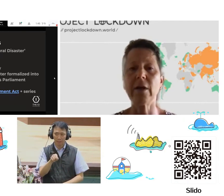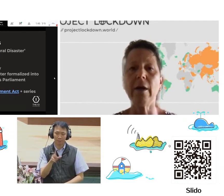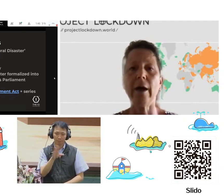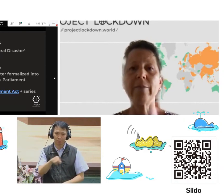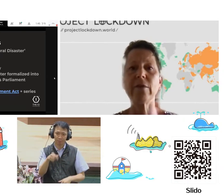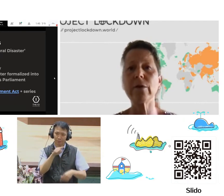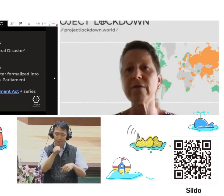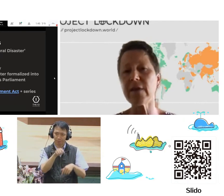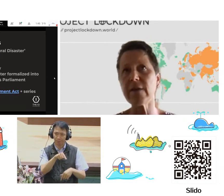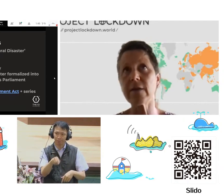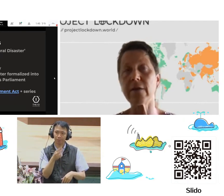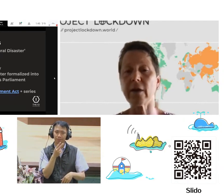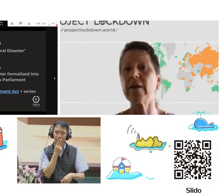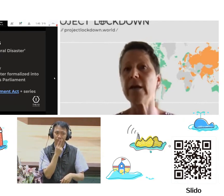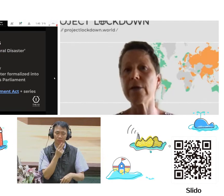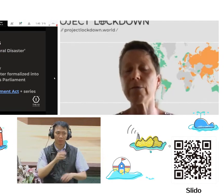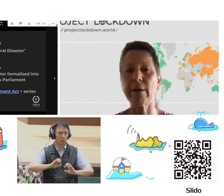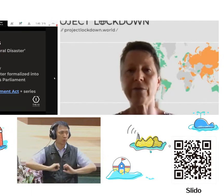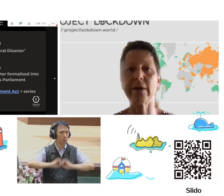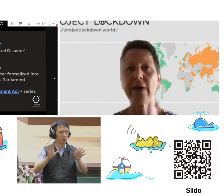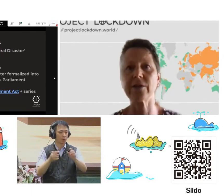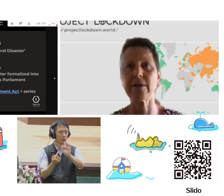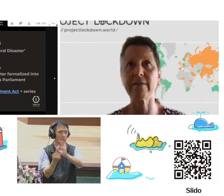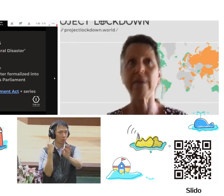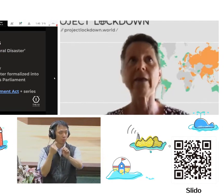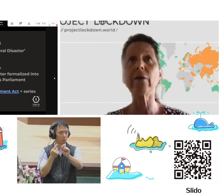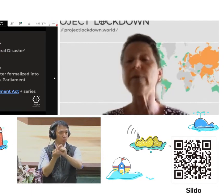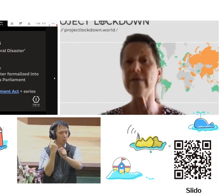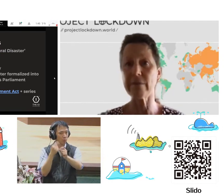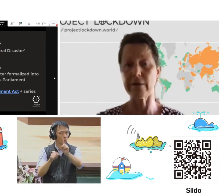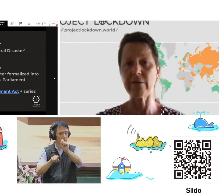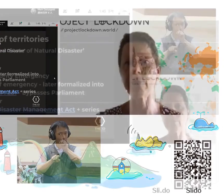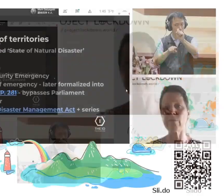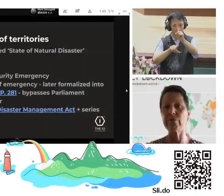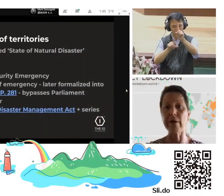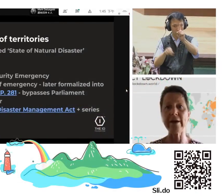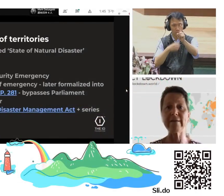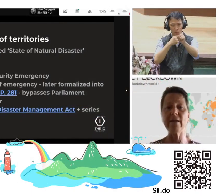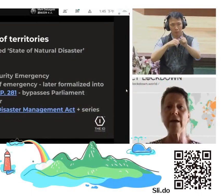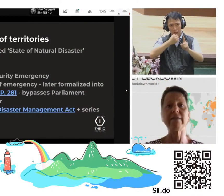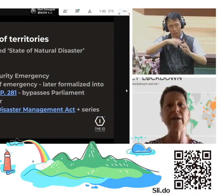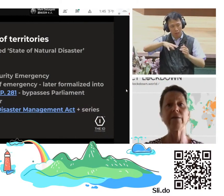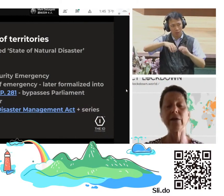it. So you can see the kind of legal ramifications that could be different in terms of